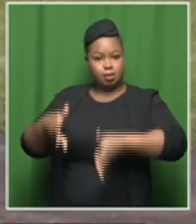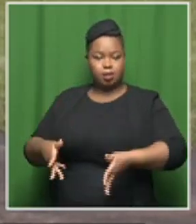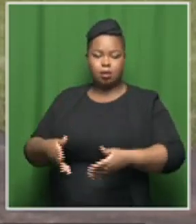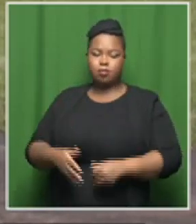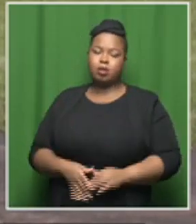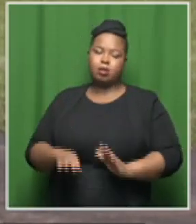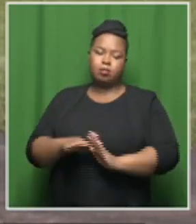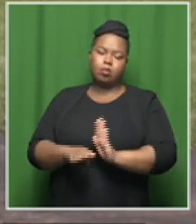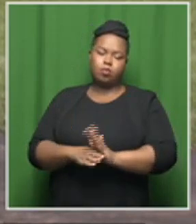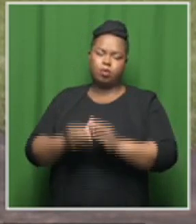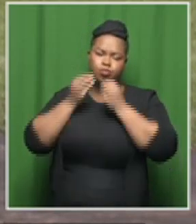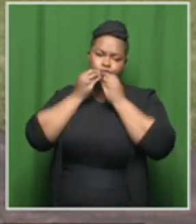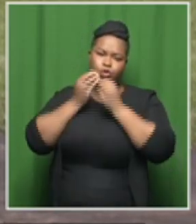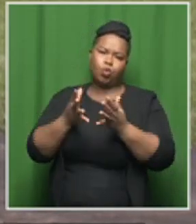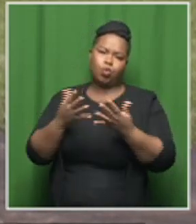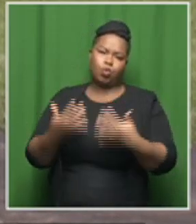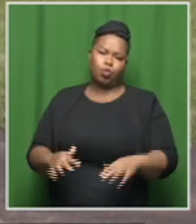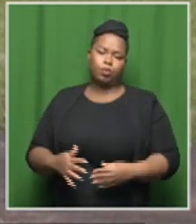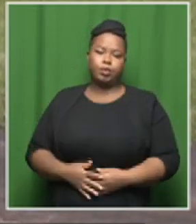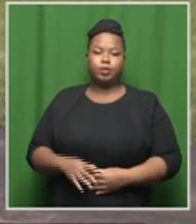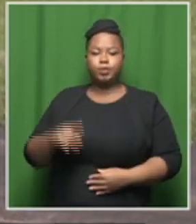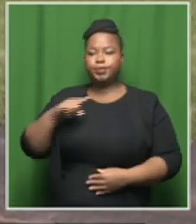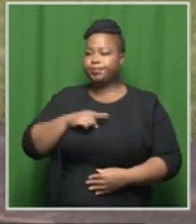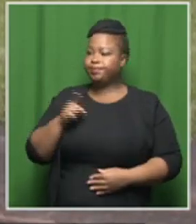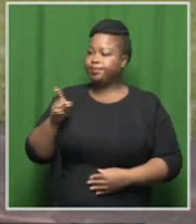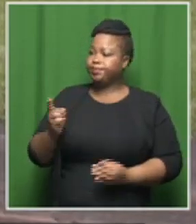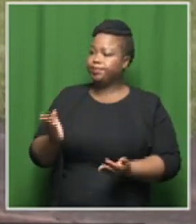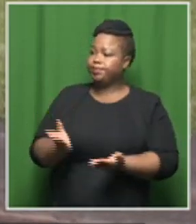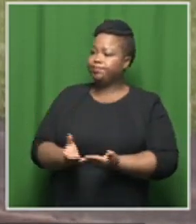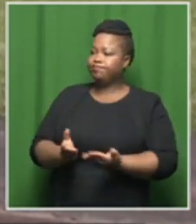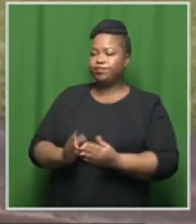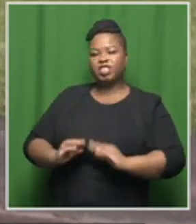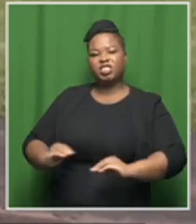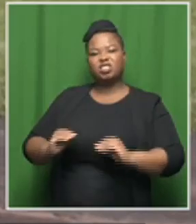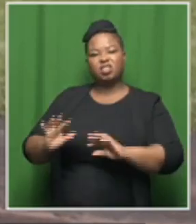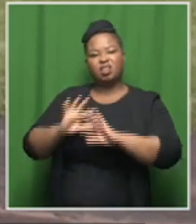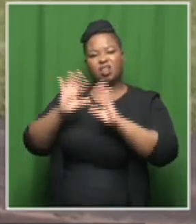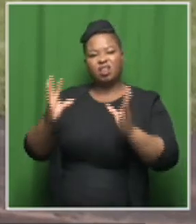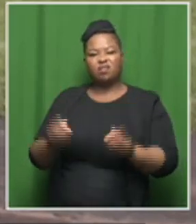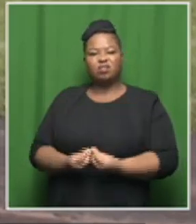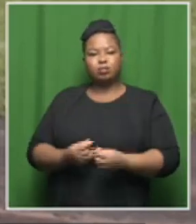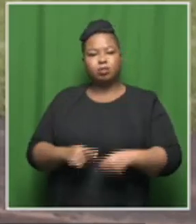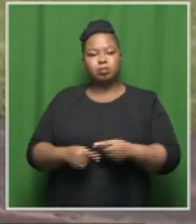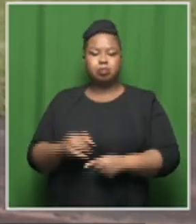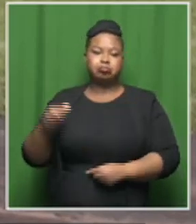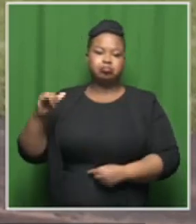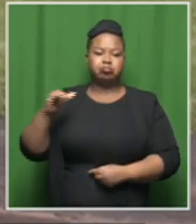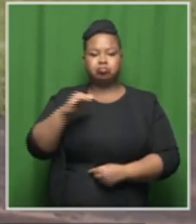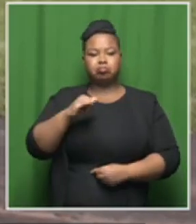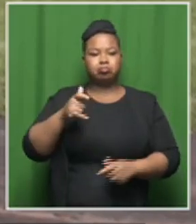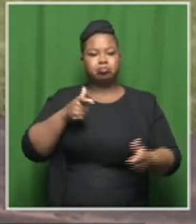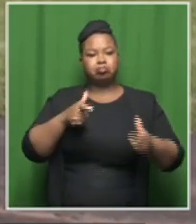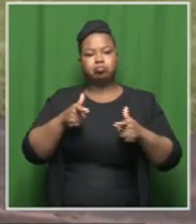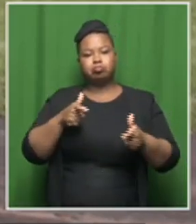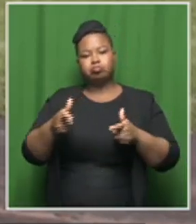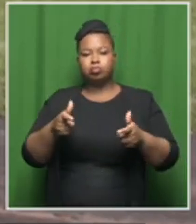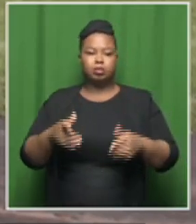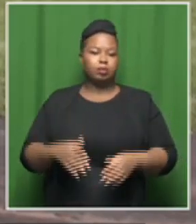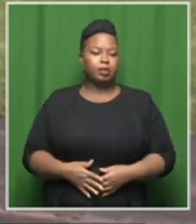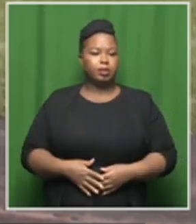absolutely fascinating. When you come to the school, they'll teach you everything you need to know about aerospace, about flying,